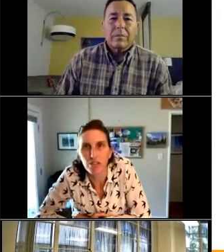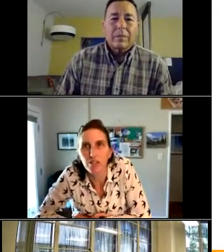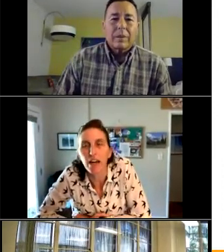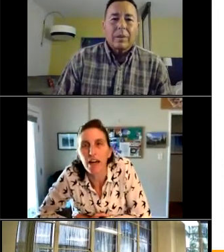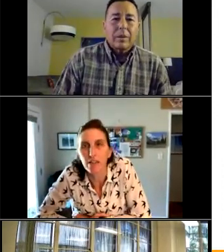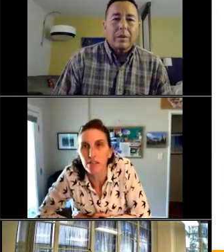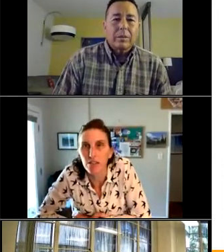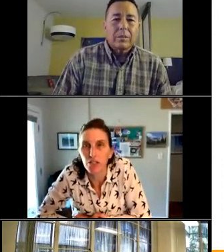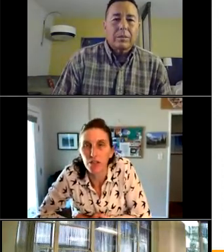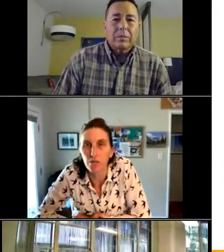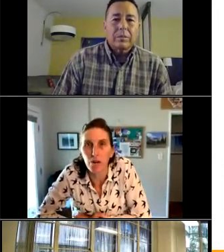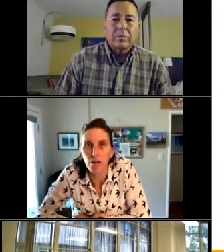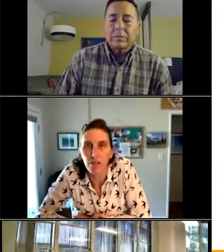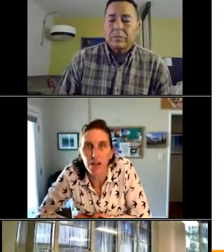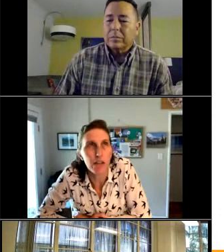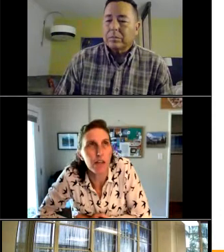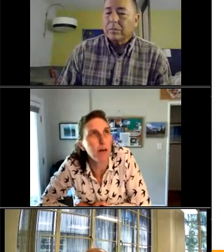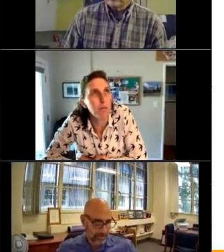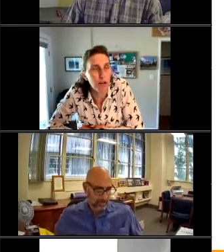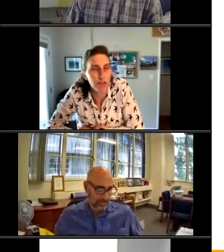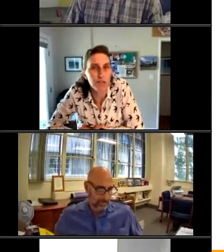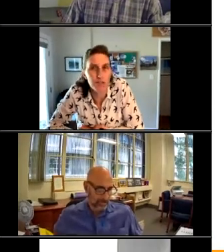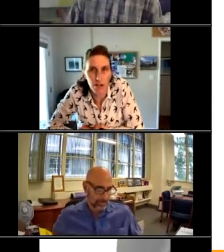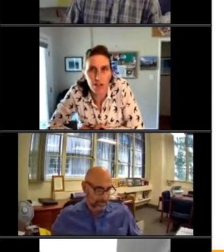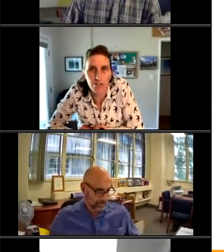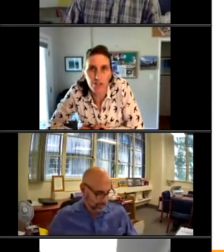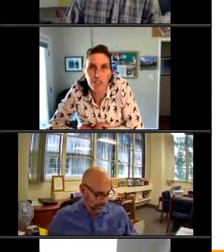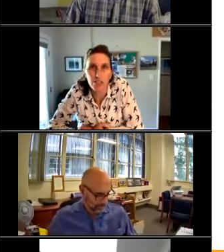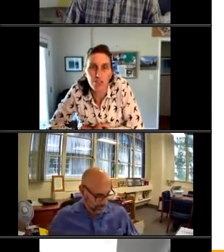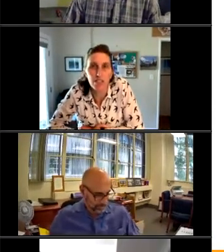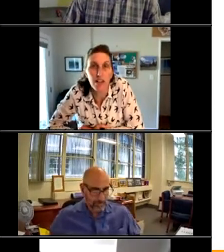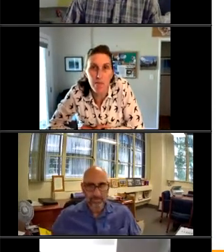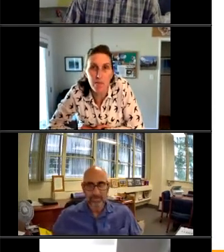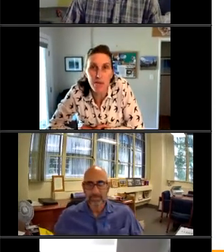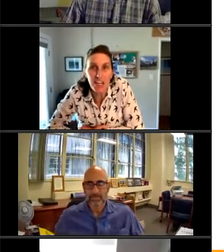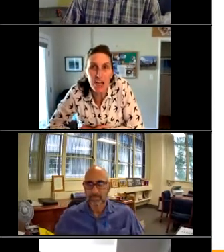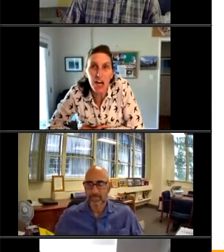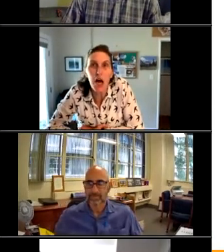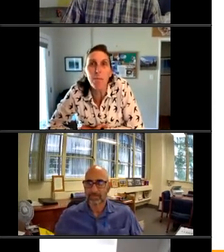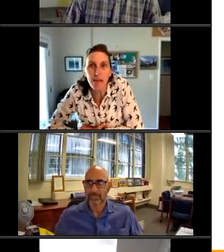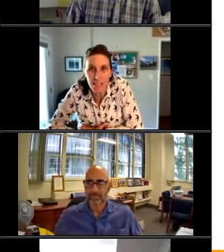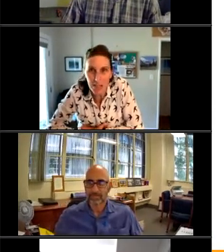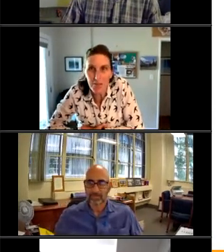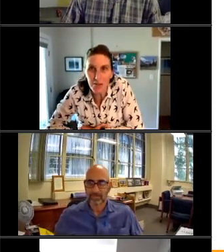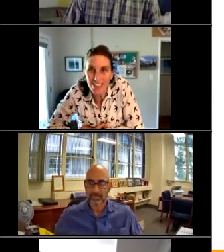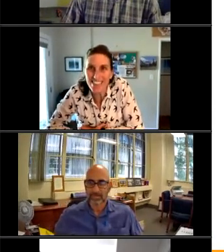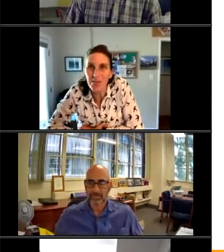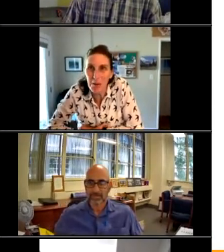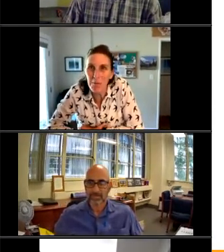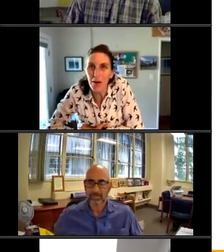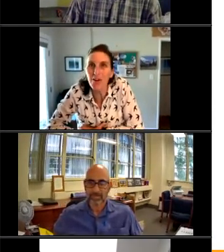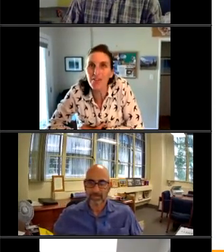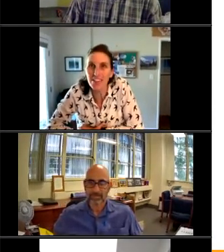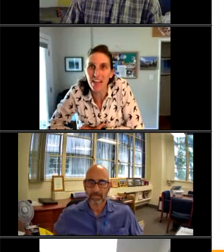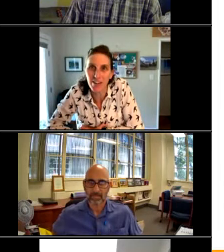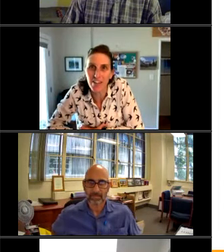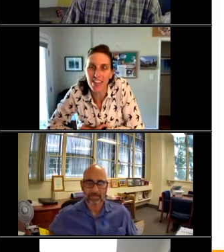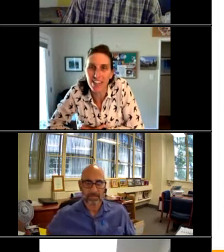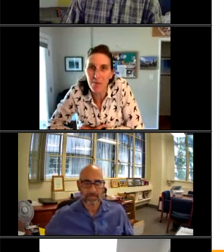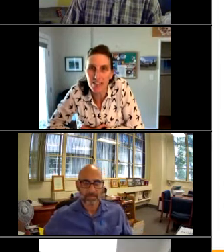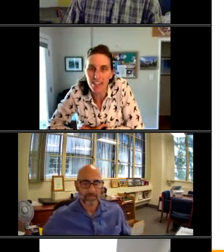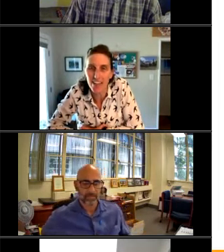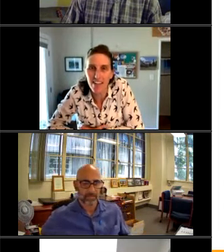Commissioner Eager, I'll just add, this is Jeannie Ward-Wallet, that our Caltrans districts nominated many communities to be part of